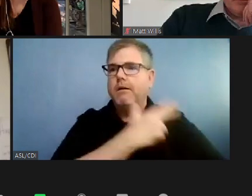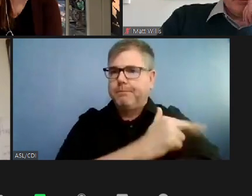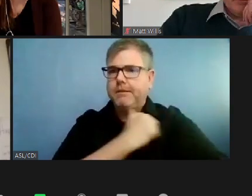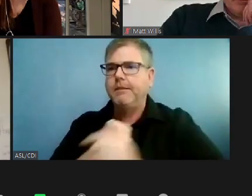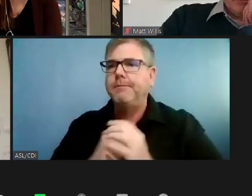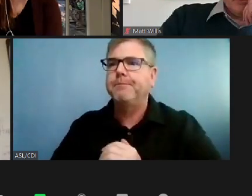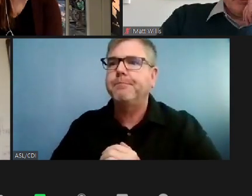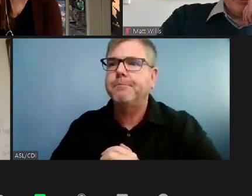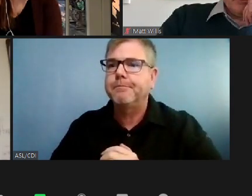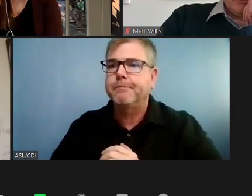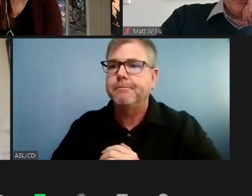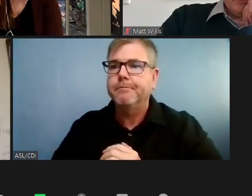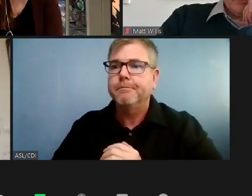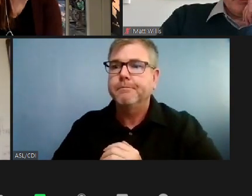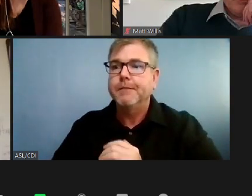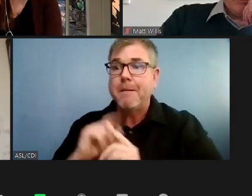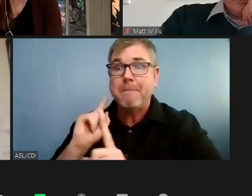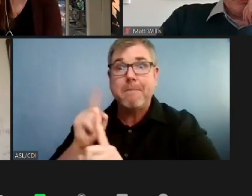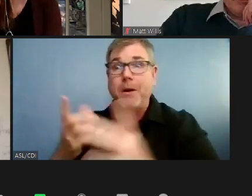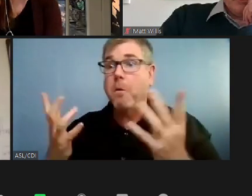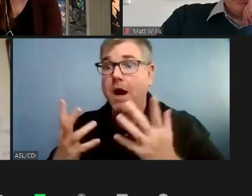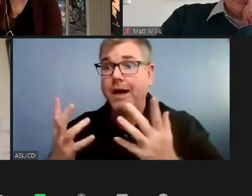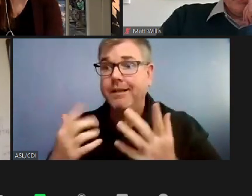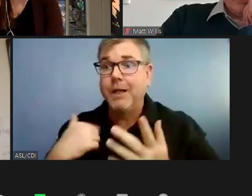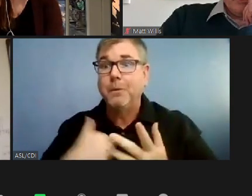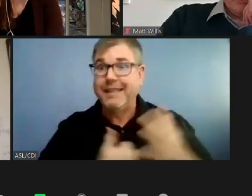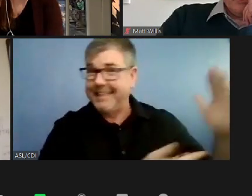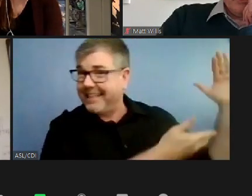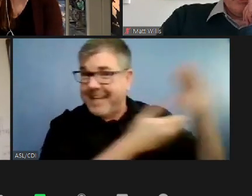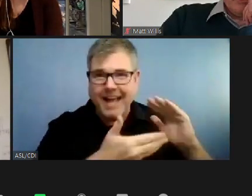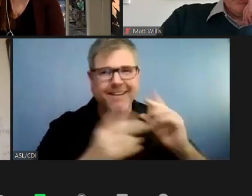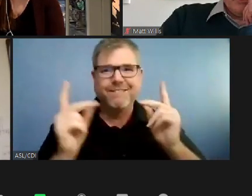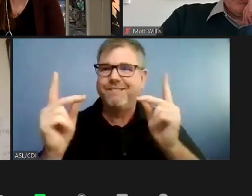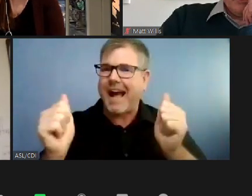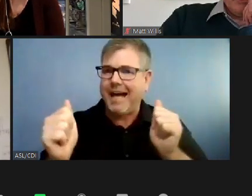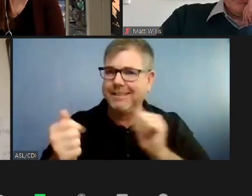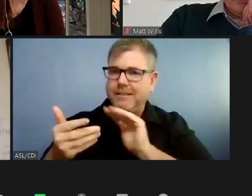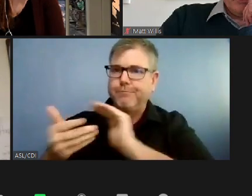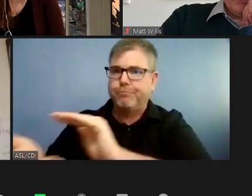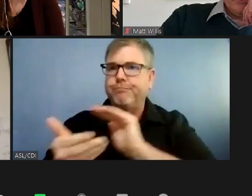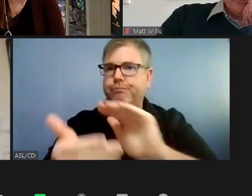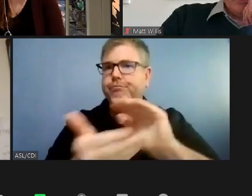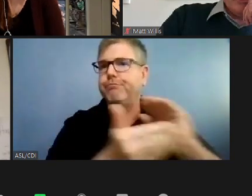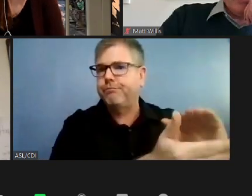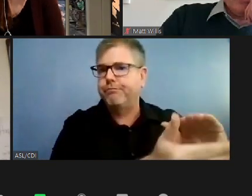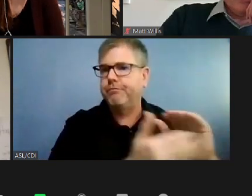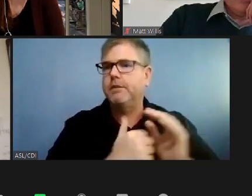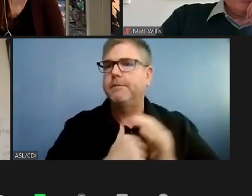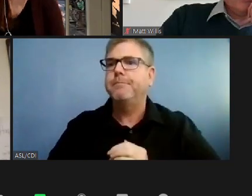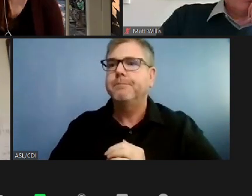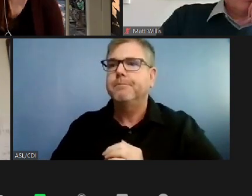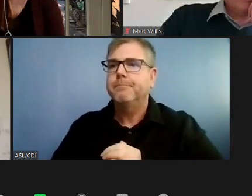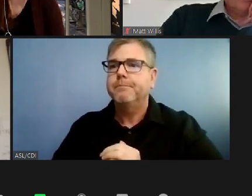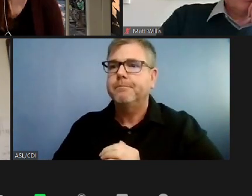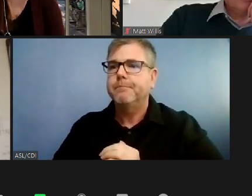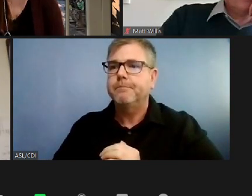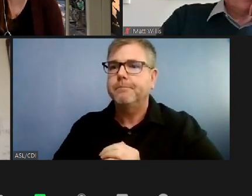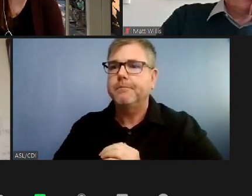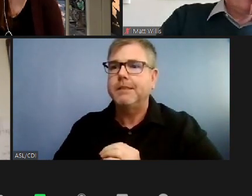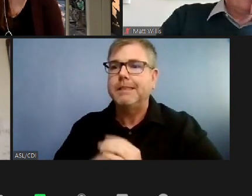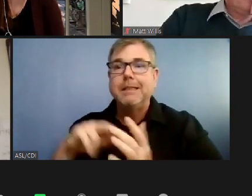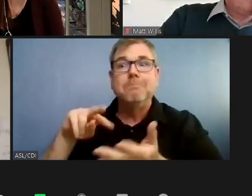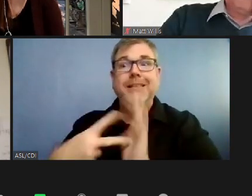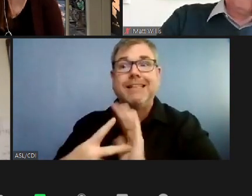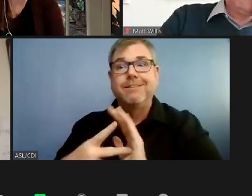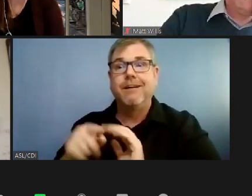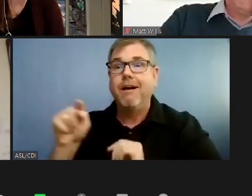everybody else's freezers, and then their plans are set up, and they're going the next day, and the vaccinations are getting into the people's arms. So,